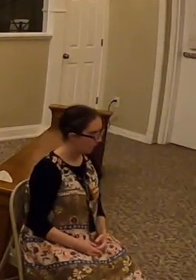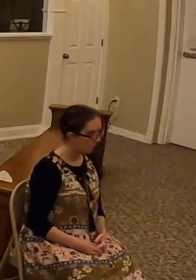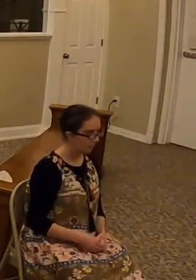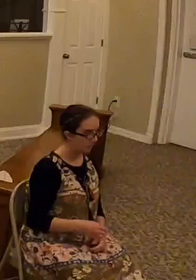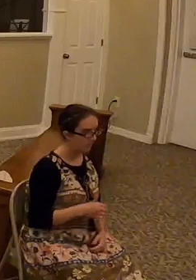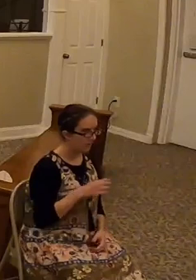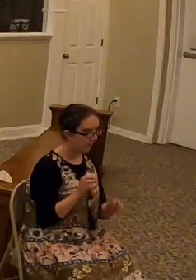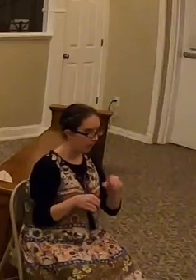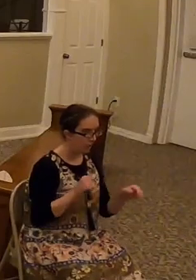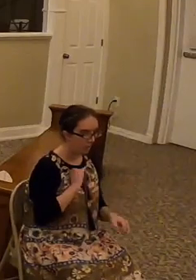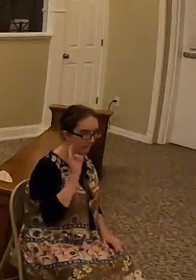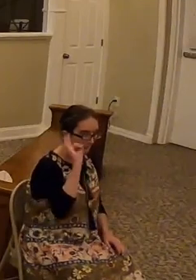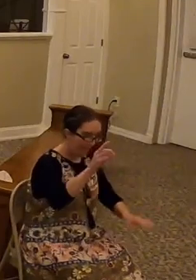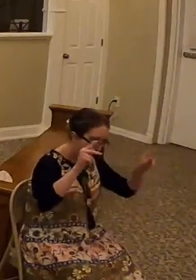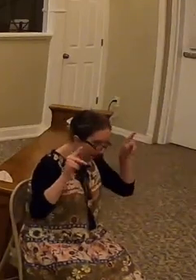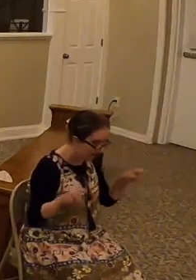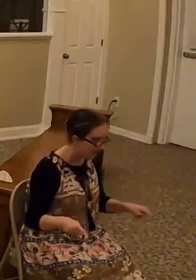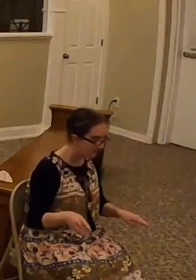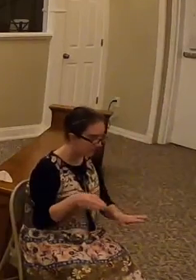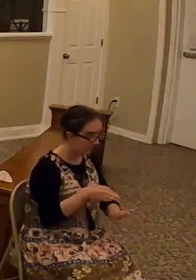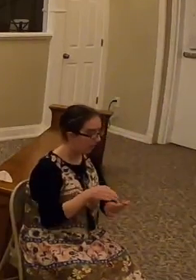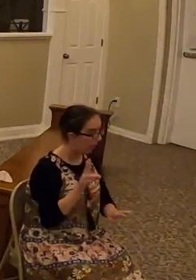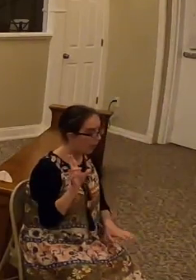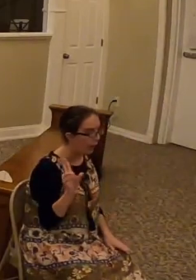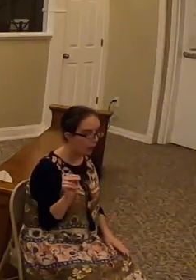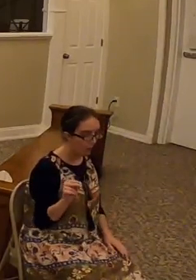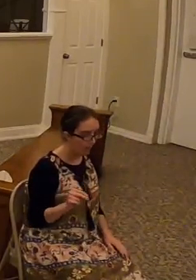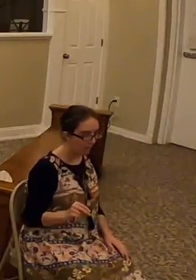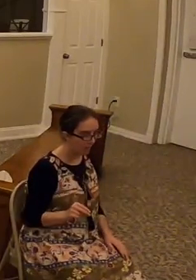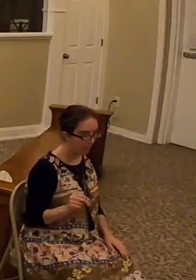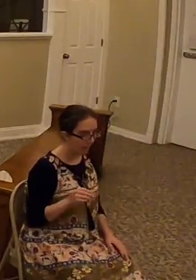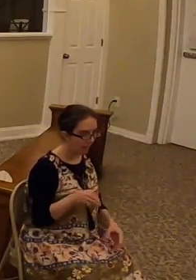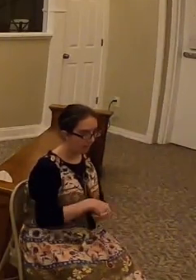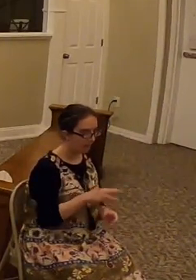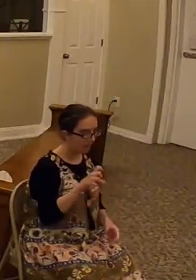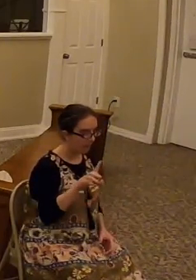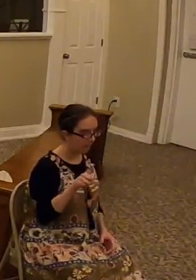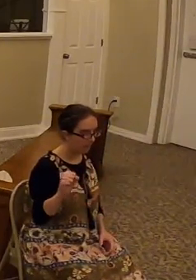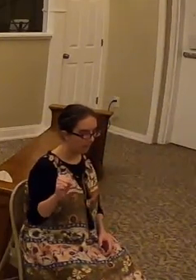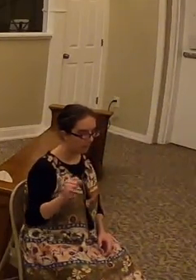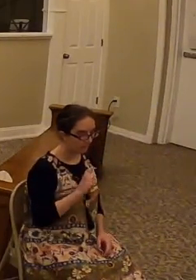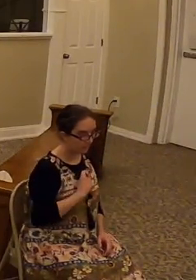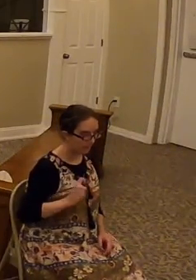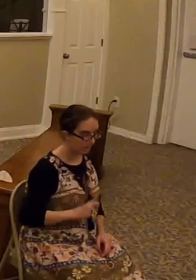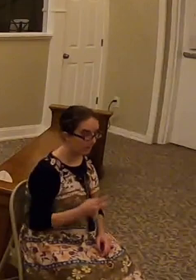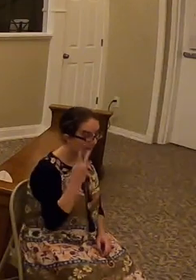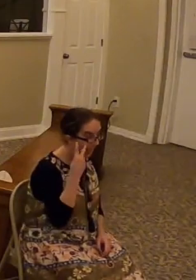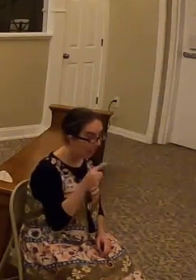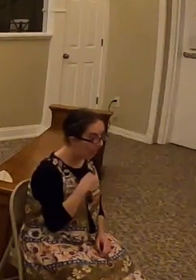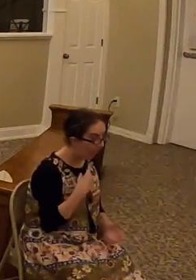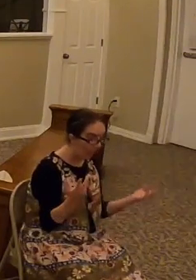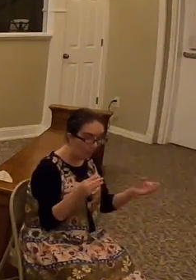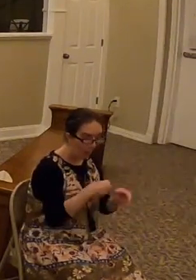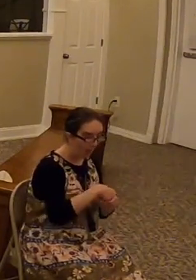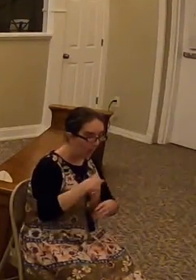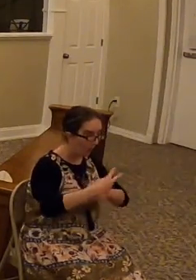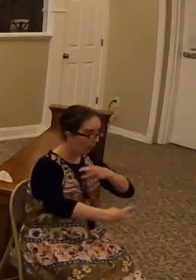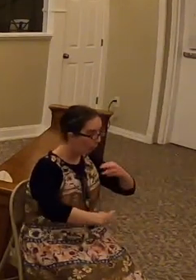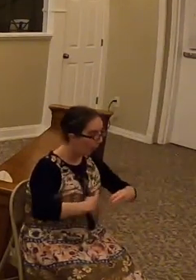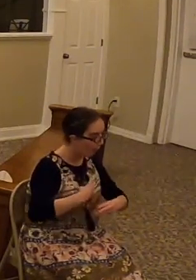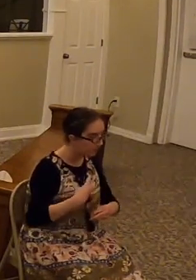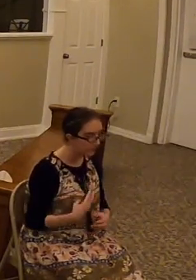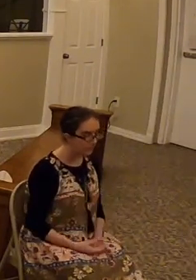I said, "Do you know where I pastor at?" "No." "Pastor in Wells, Texas." They look at me like, "What in the world is